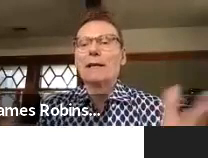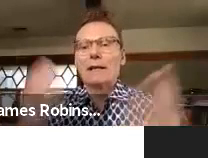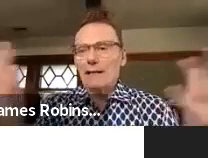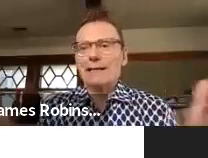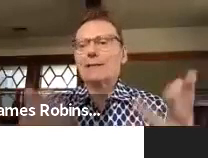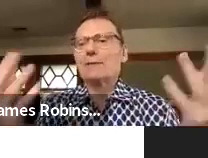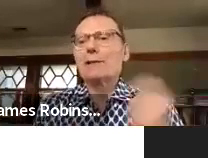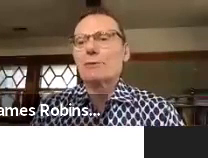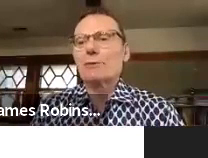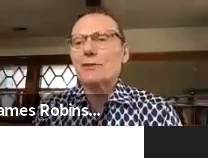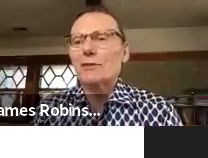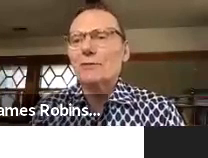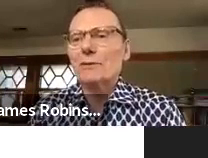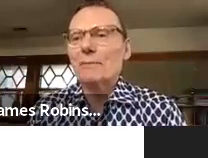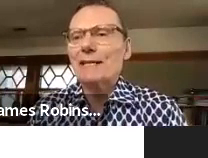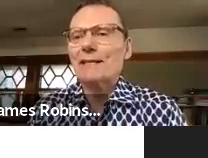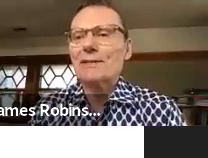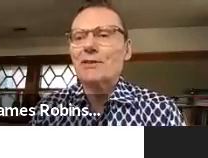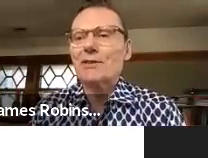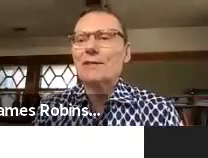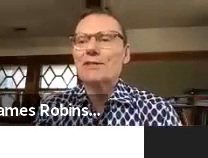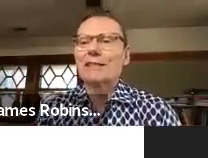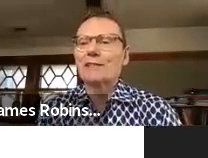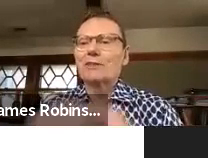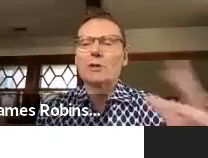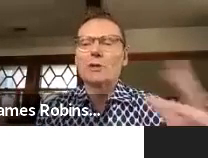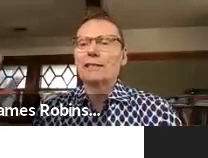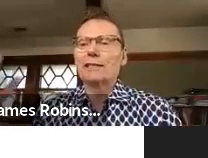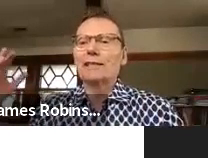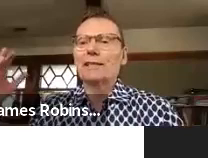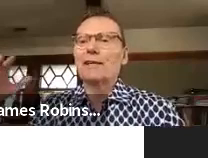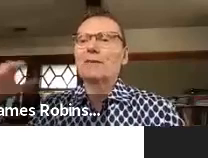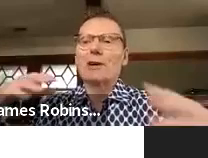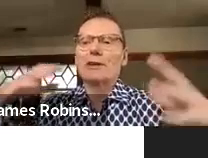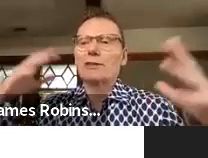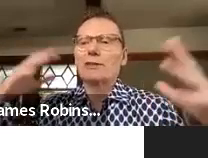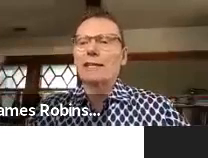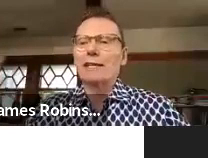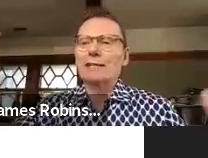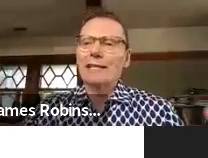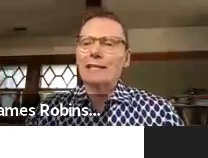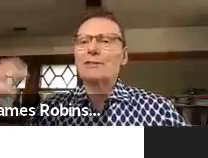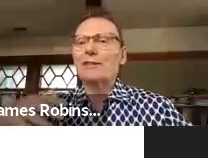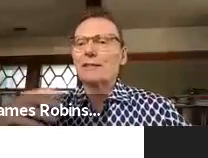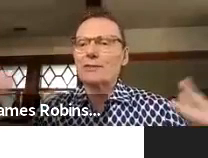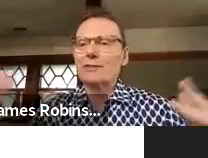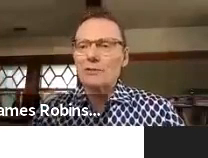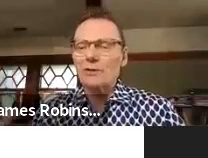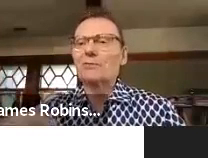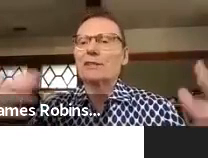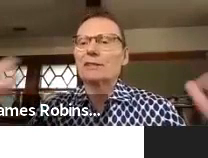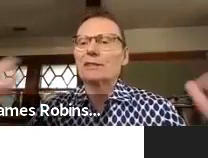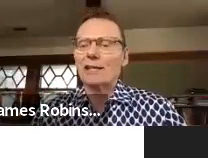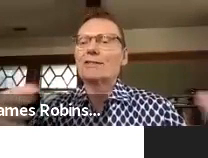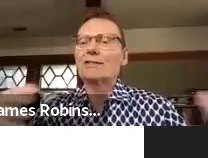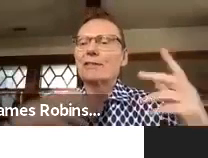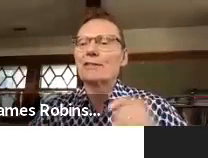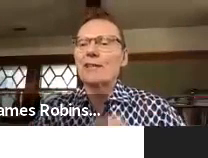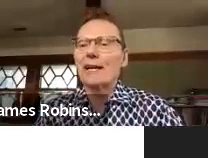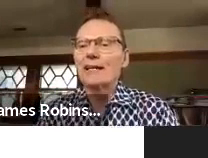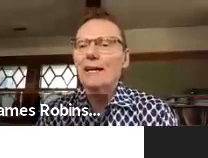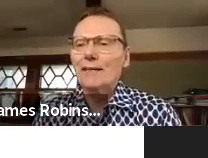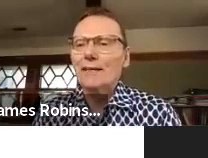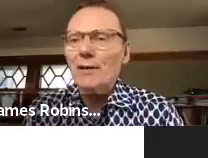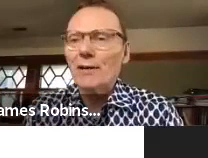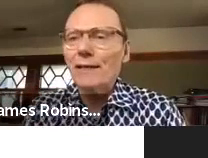Anyway, here's the reproduction of domestic service and inequality and hierarchy and elites and subservient classes.